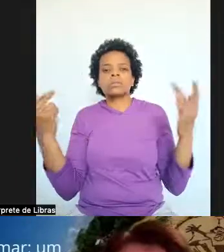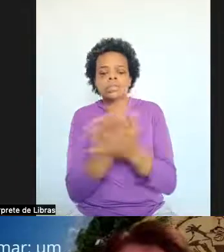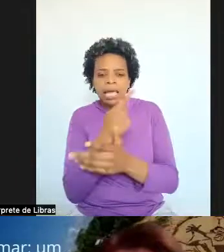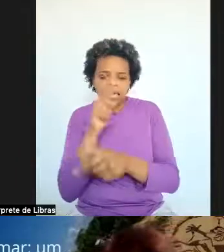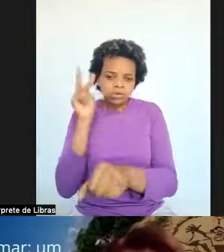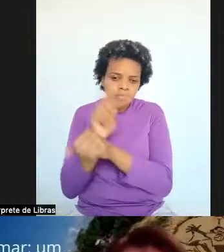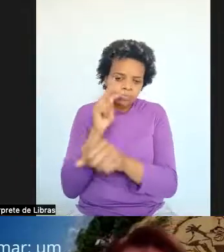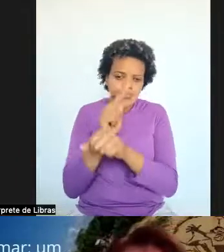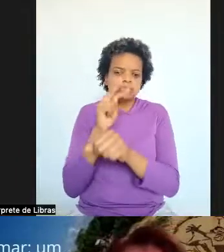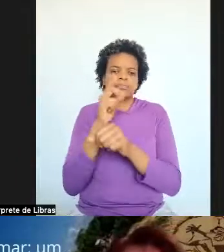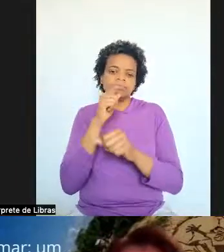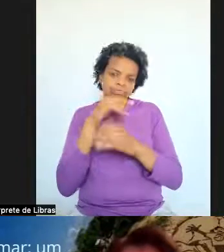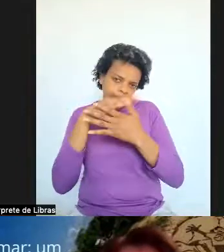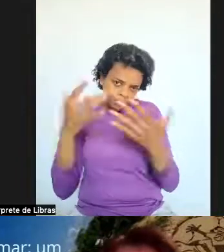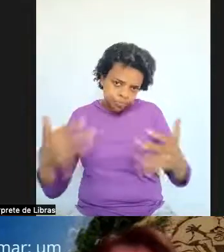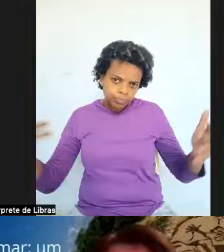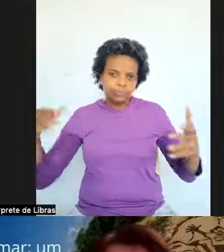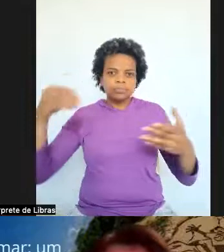that region,